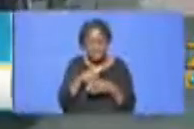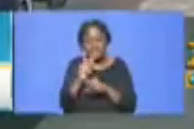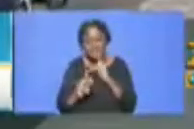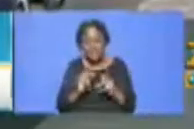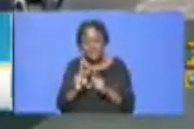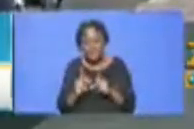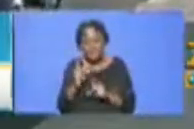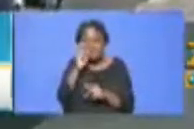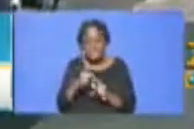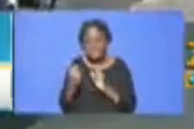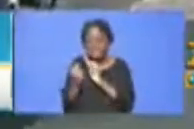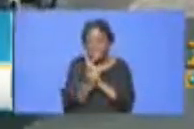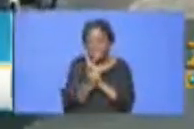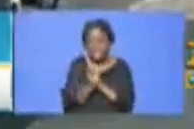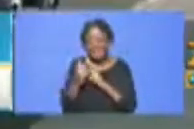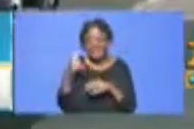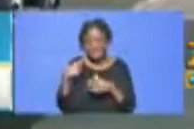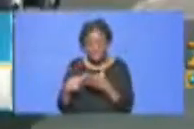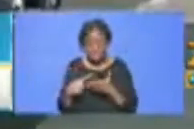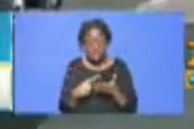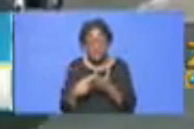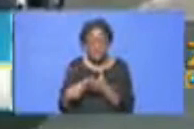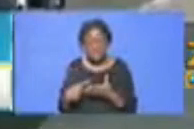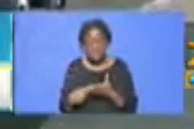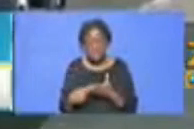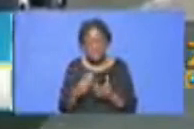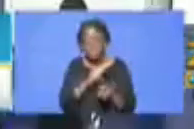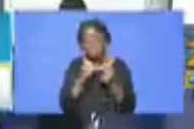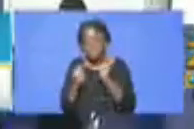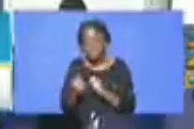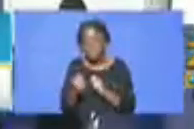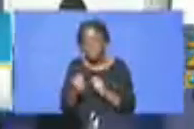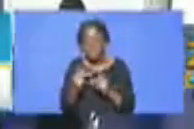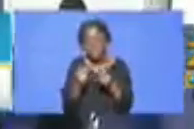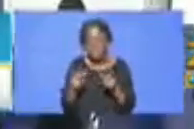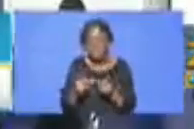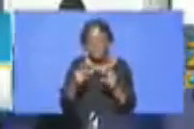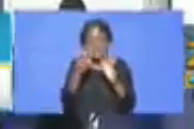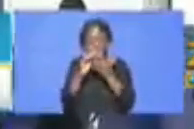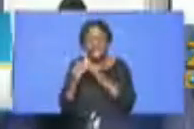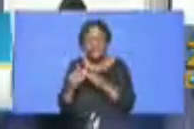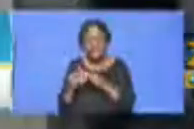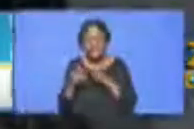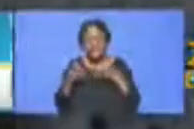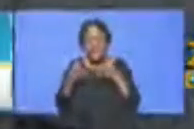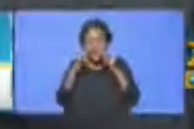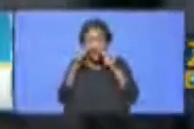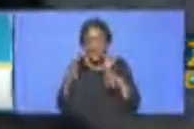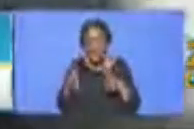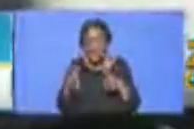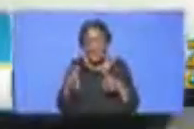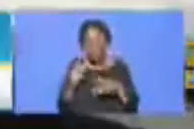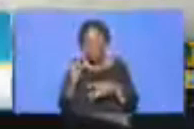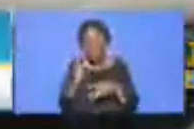The minister foreshadowing a transport transformation public town hall to be held where Jitney drivers will be given the